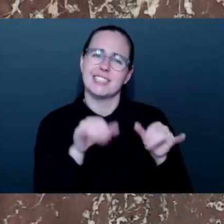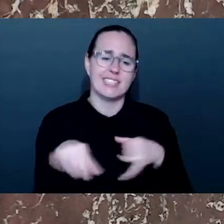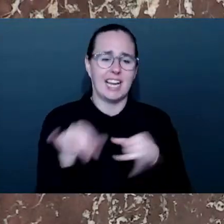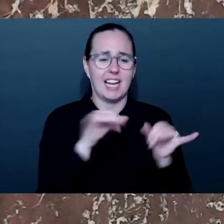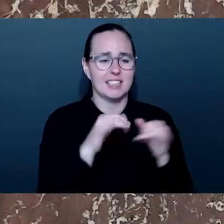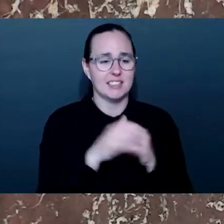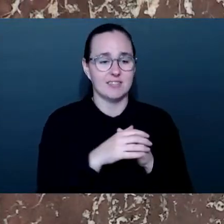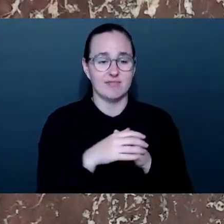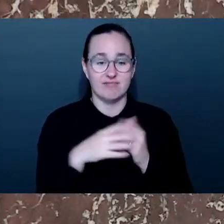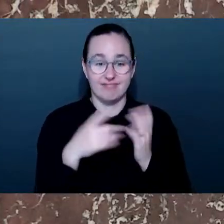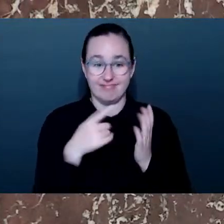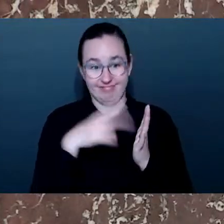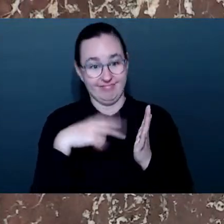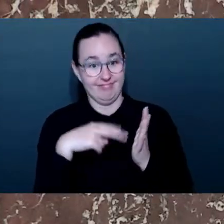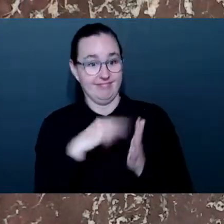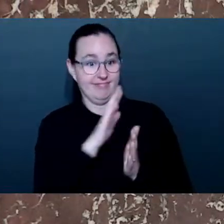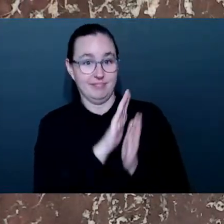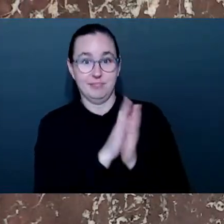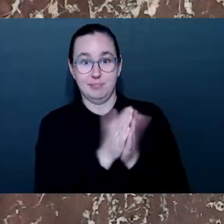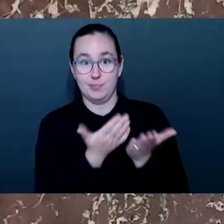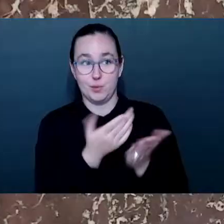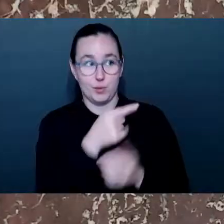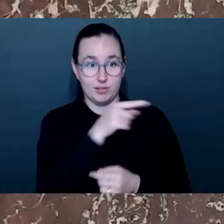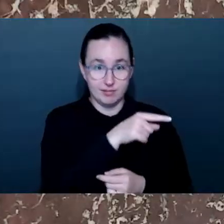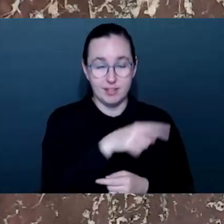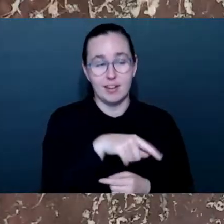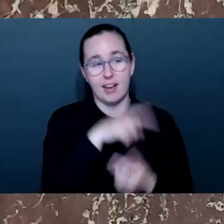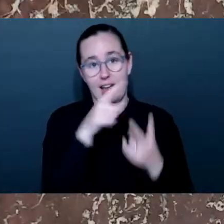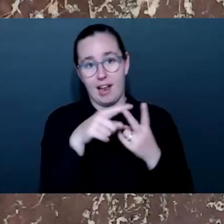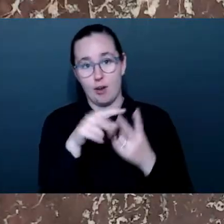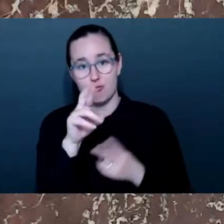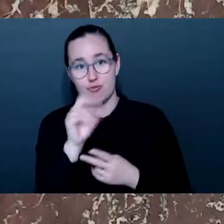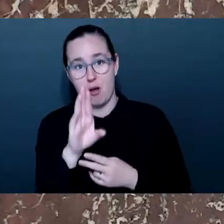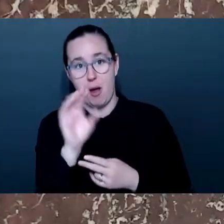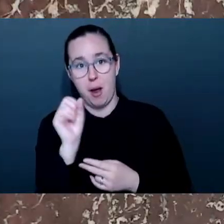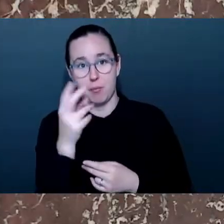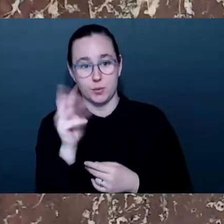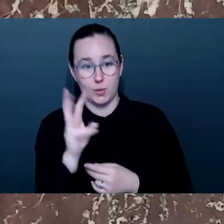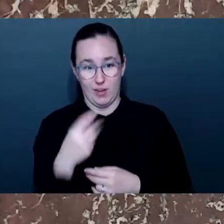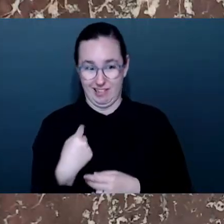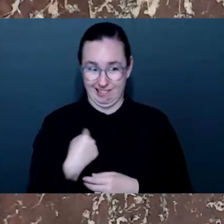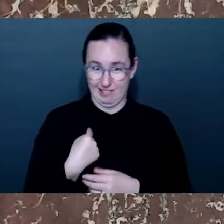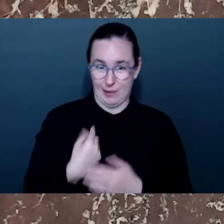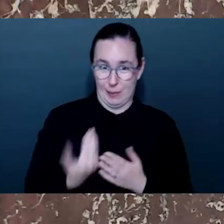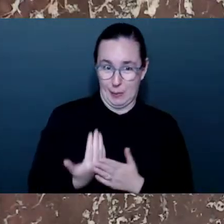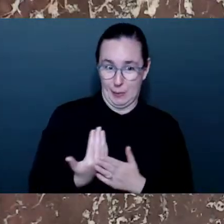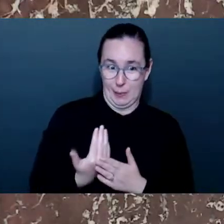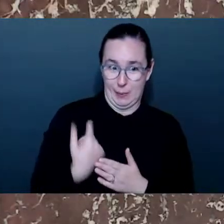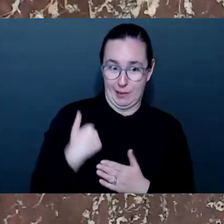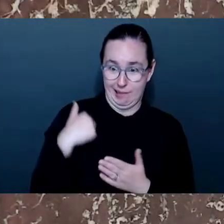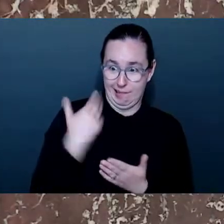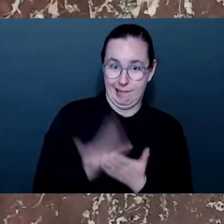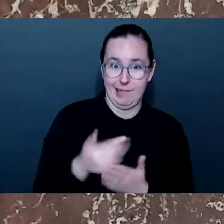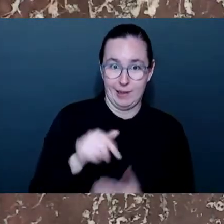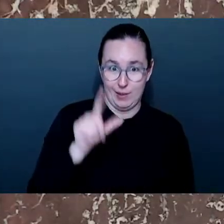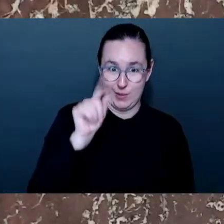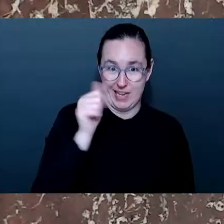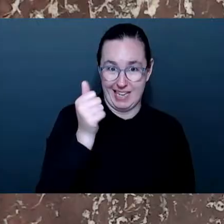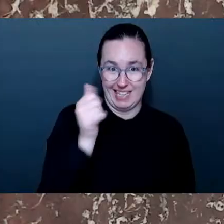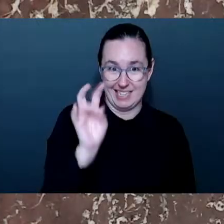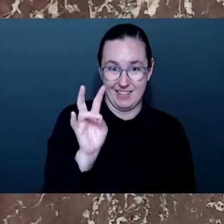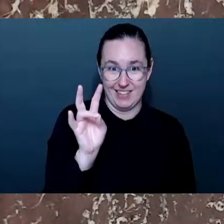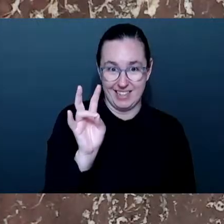a little more. I was new. I was just here in 2017, so I wasn't too worried about what I might be or not said in that book, but certainly there was lots of